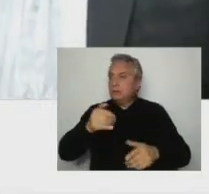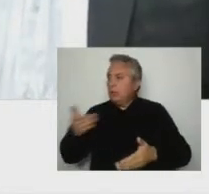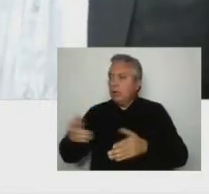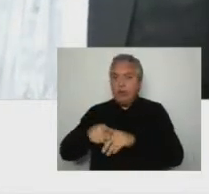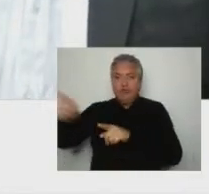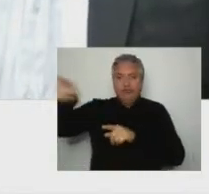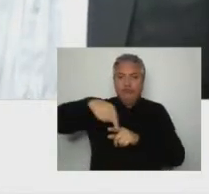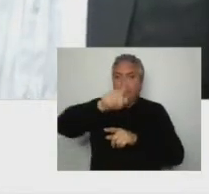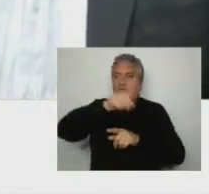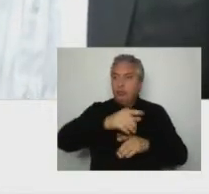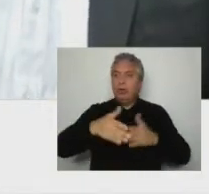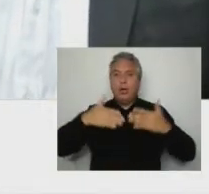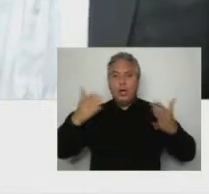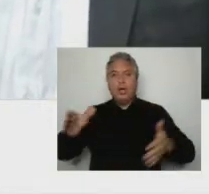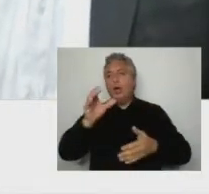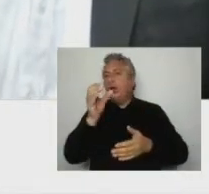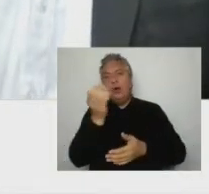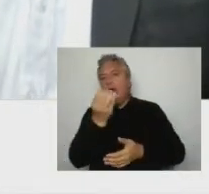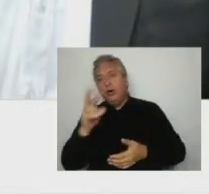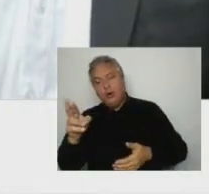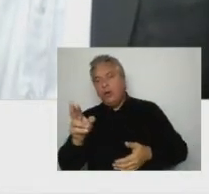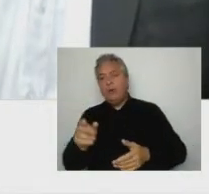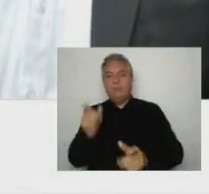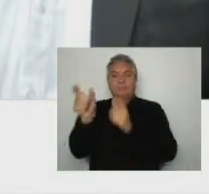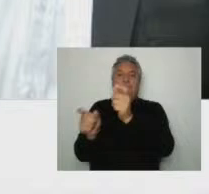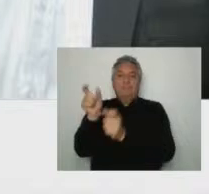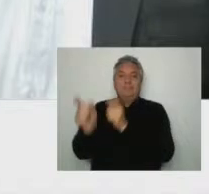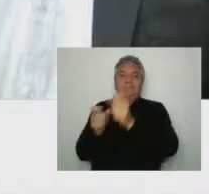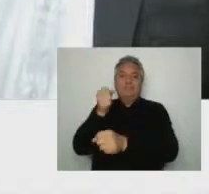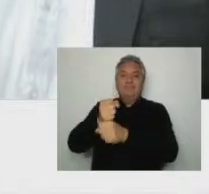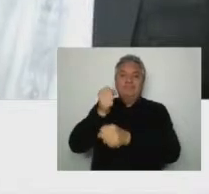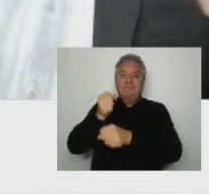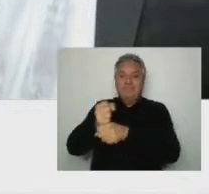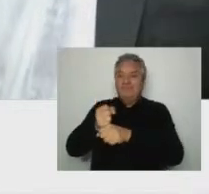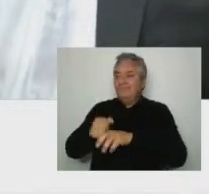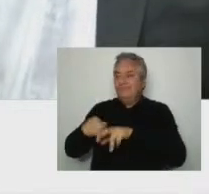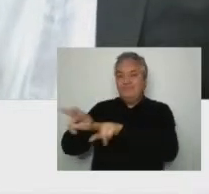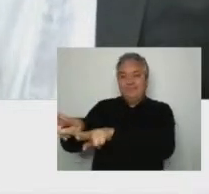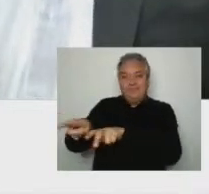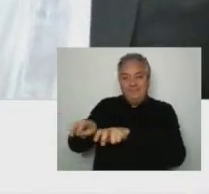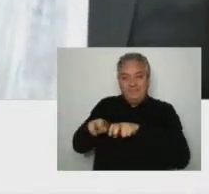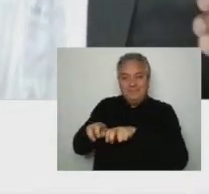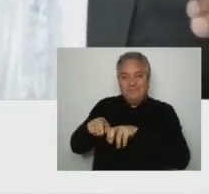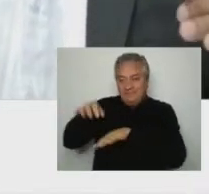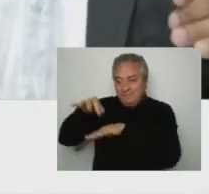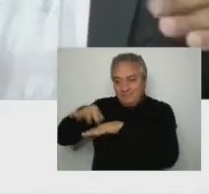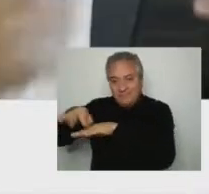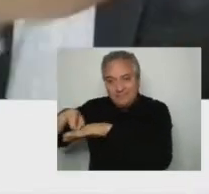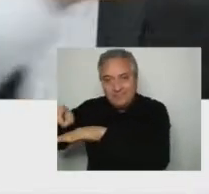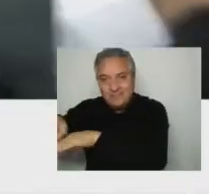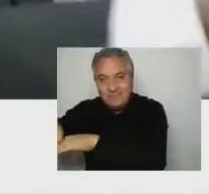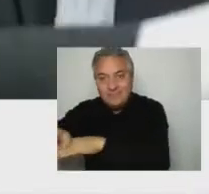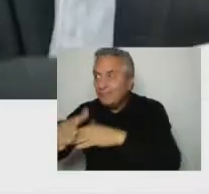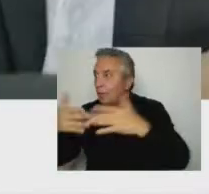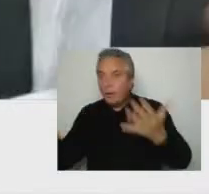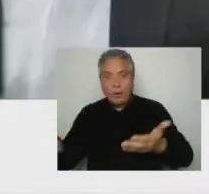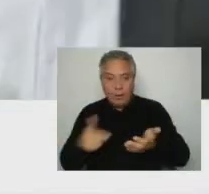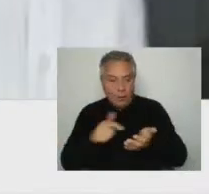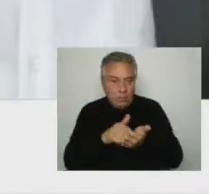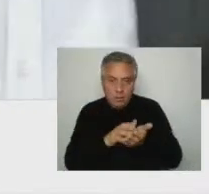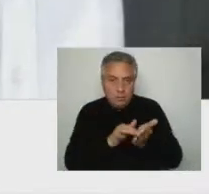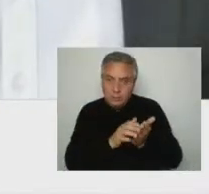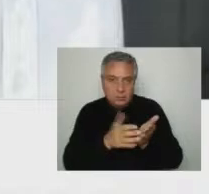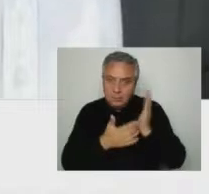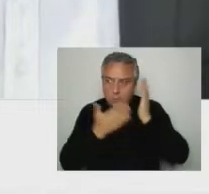taxi driver as it would be for a farmer in a rural region who does not have a good